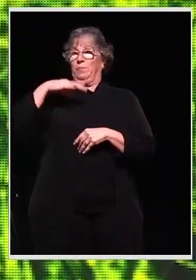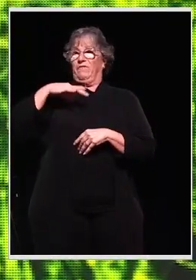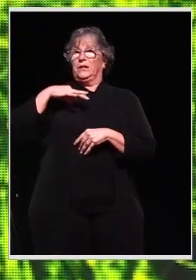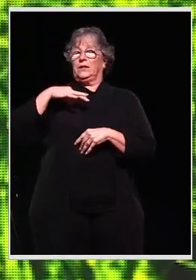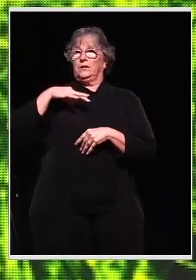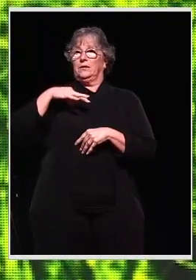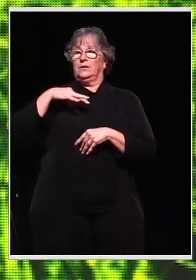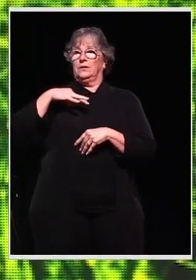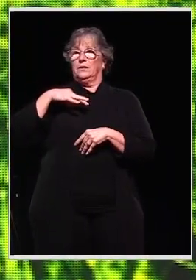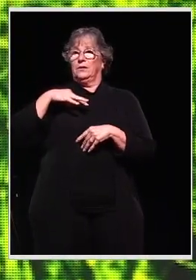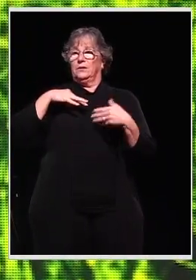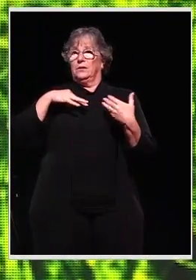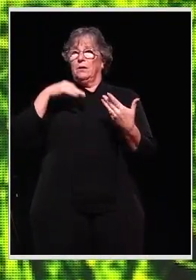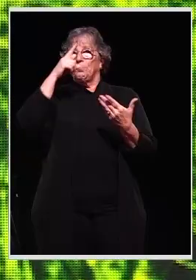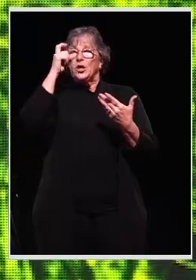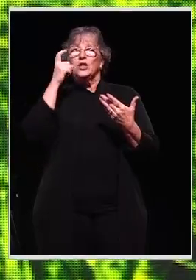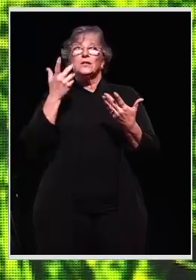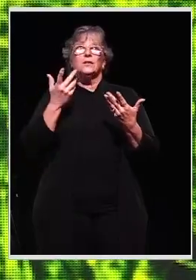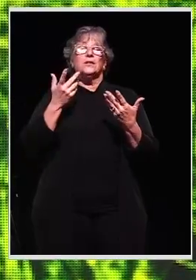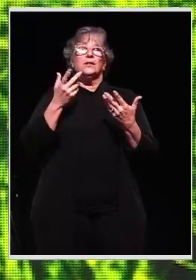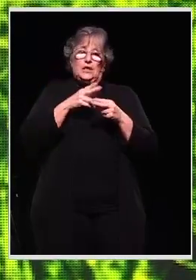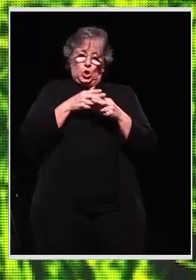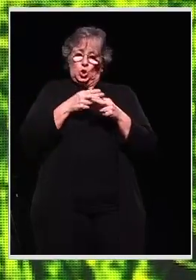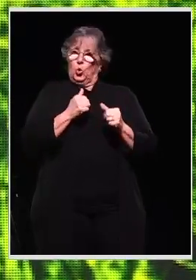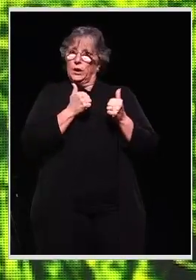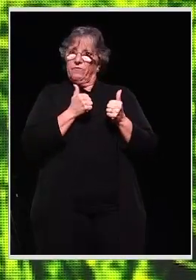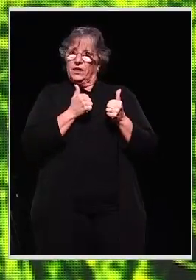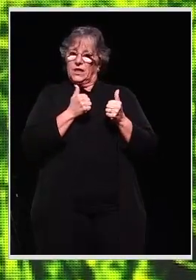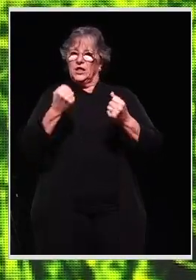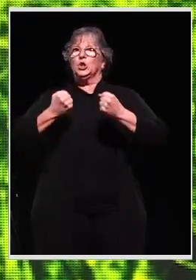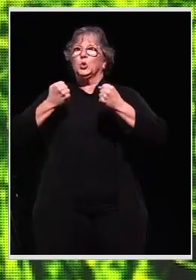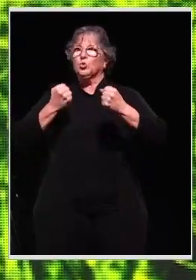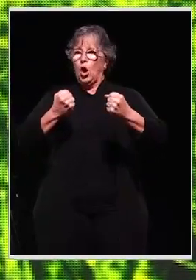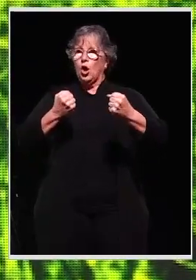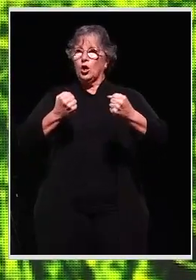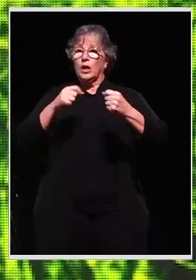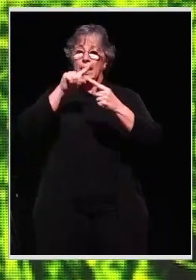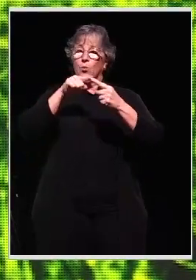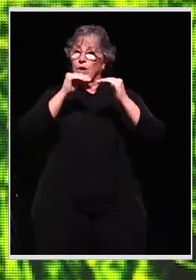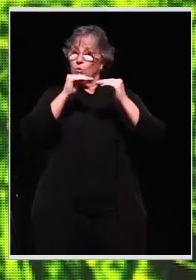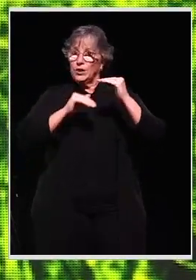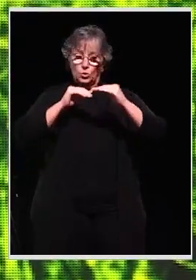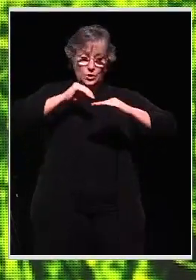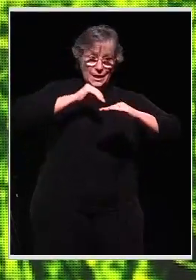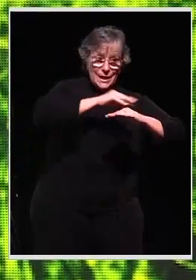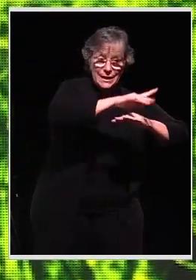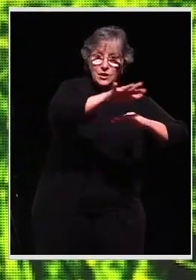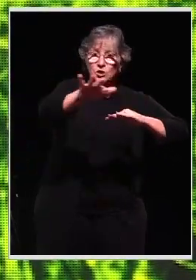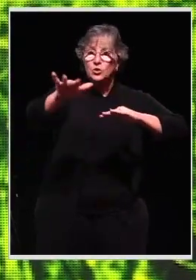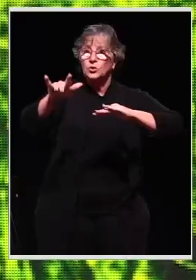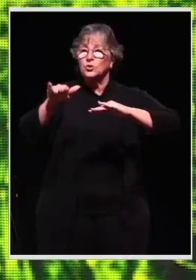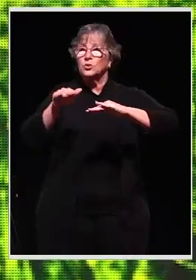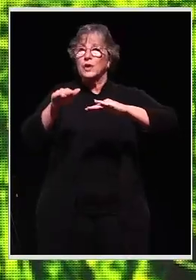point, Saharamoon, because it's short-lived, it's potent, and when you reduce the emissions and you bend the